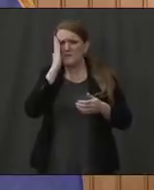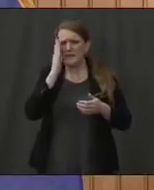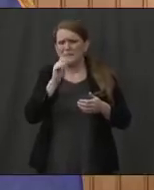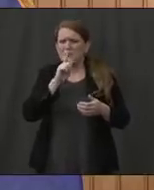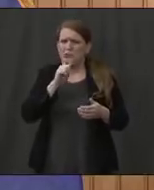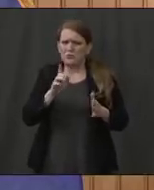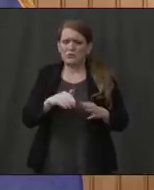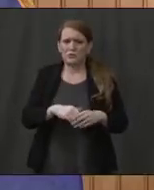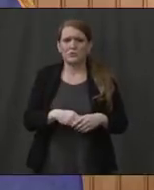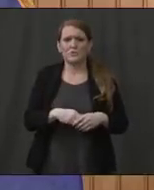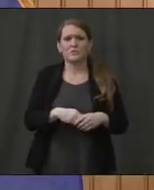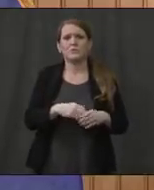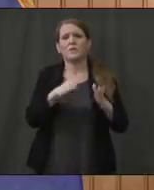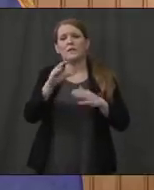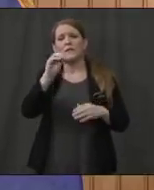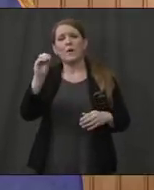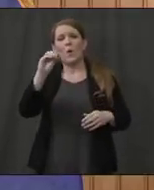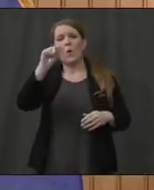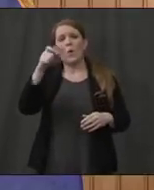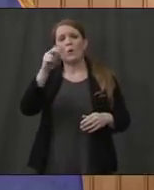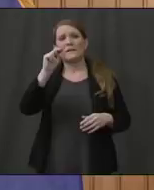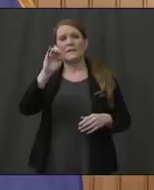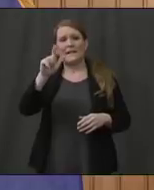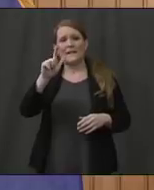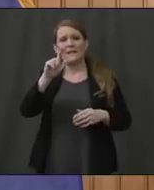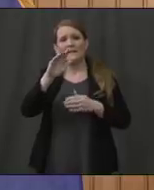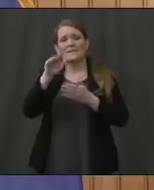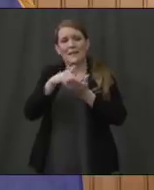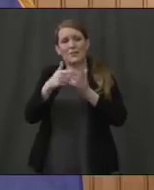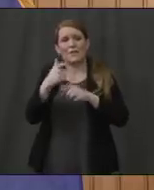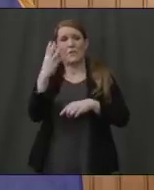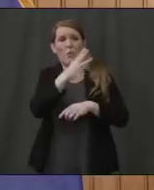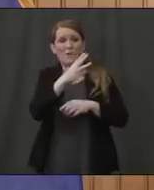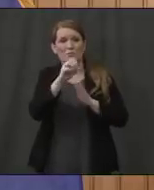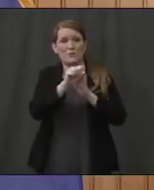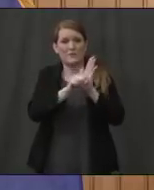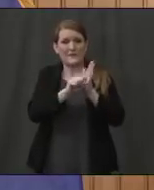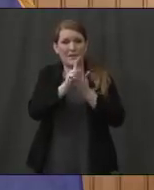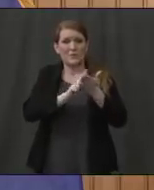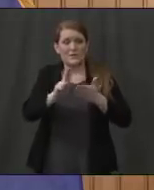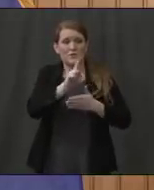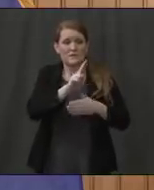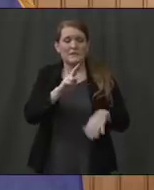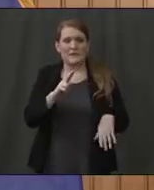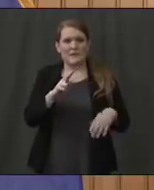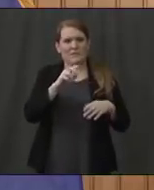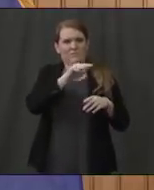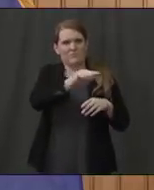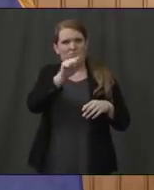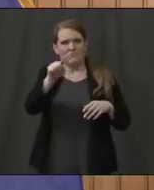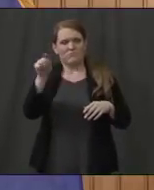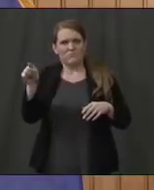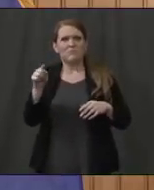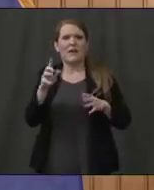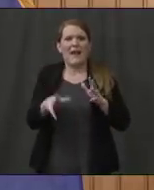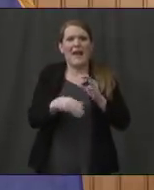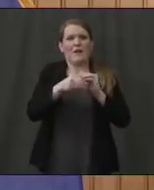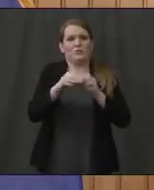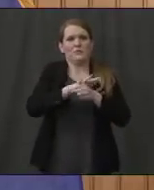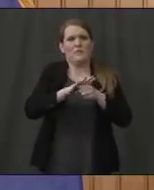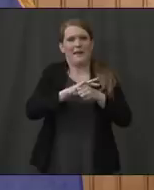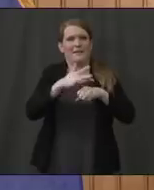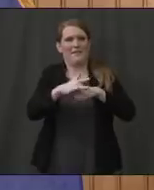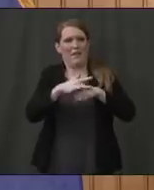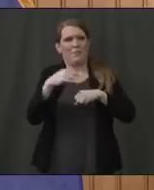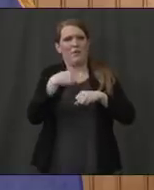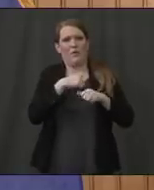there. The O'Neill Center at Western. These are all going to be additional space that we're going to be able to take advantage of. But we're